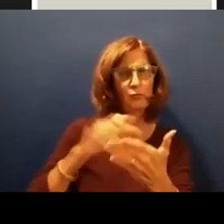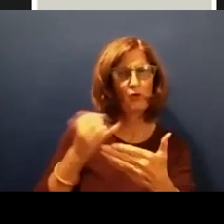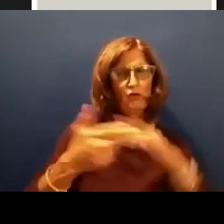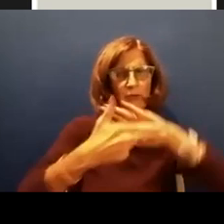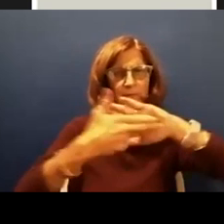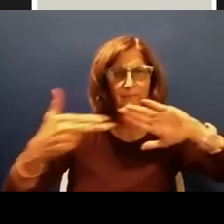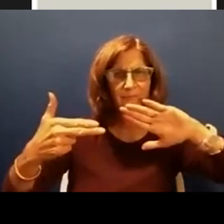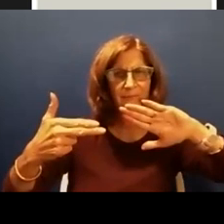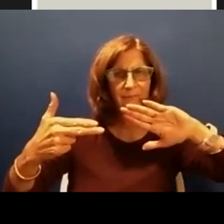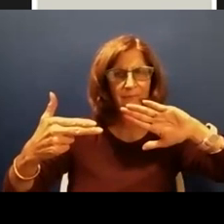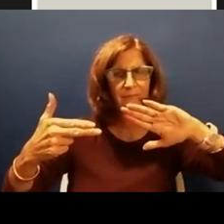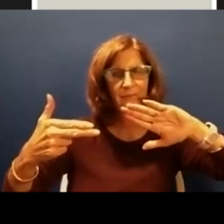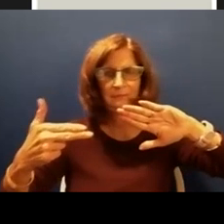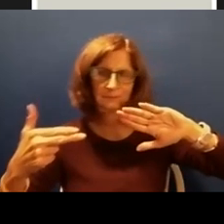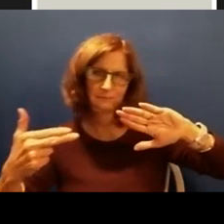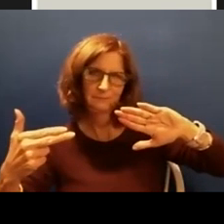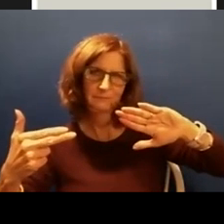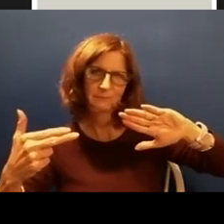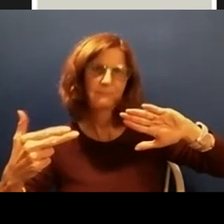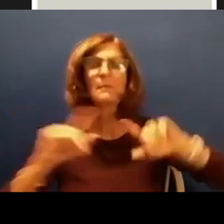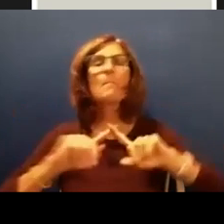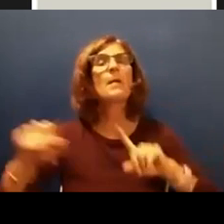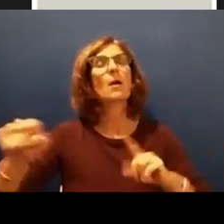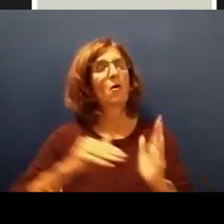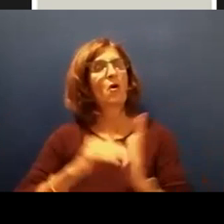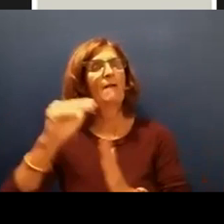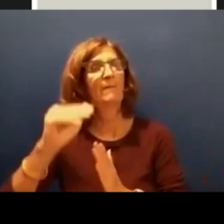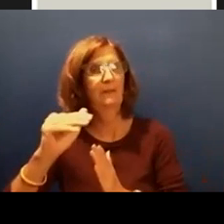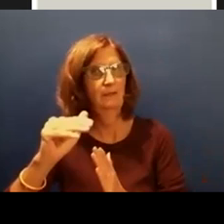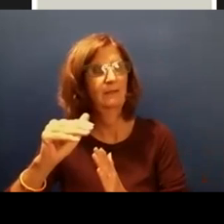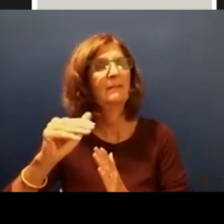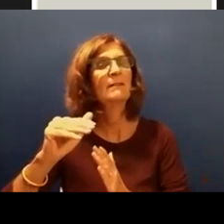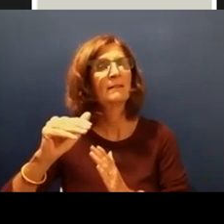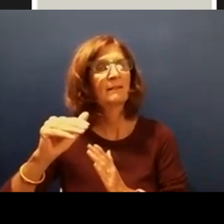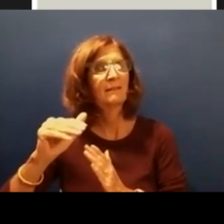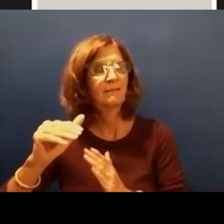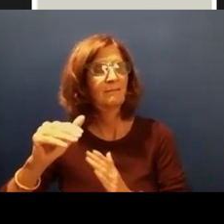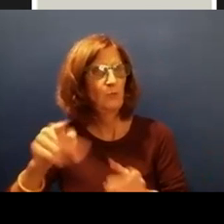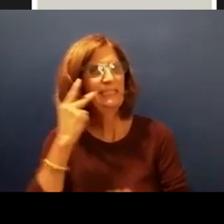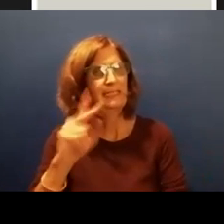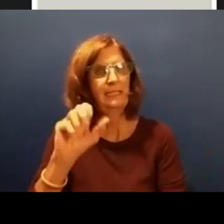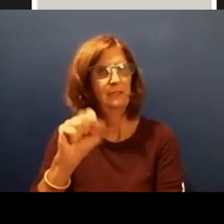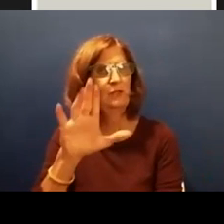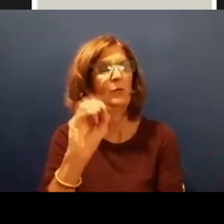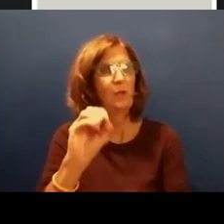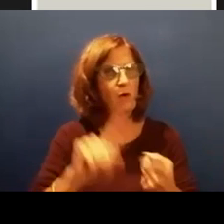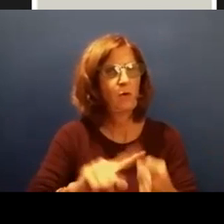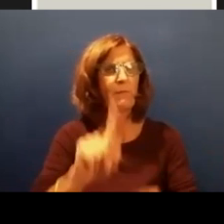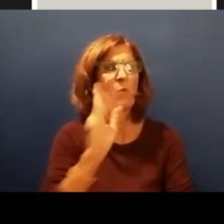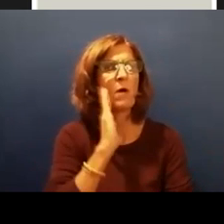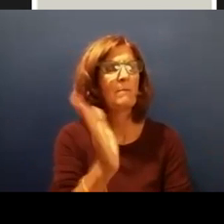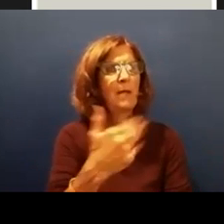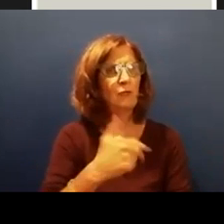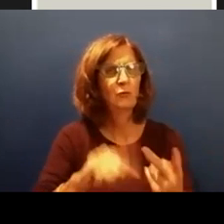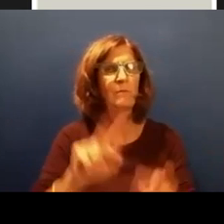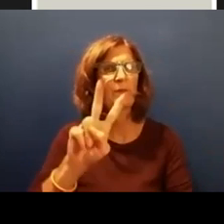towards the issue Chief Powell often brings up, there's only studios, 1 and 2 bedroom units, which means